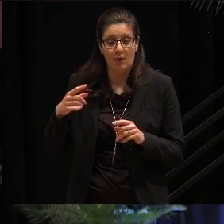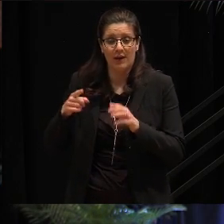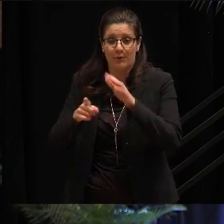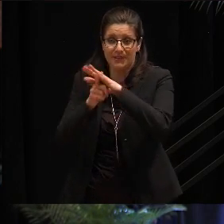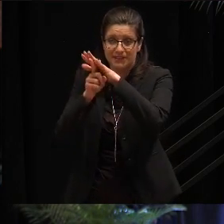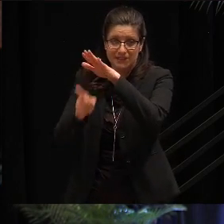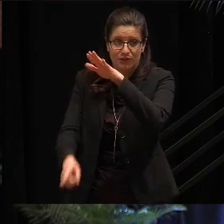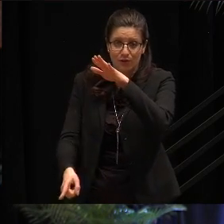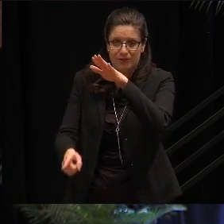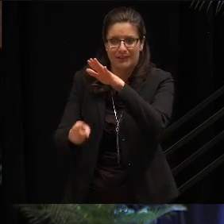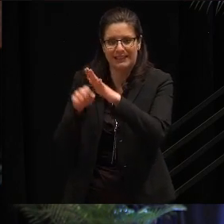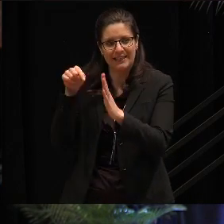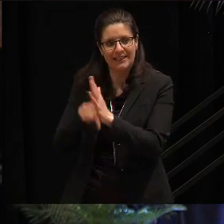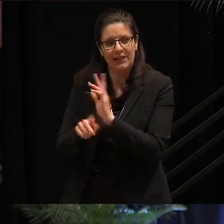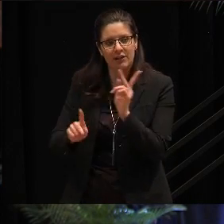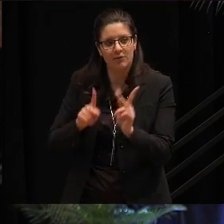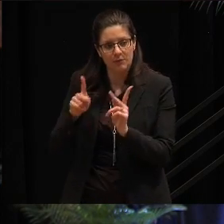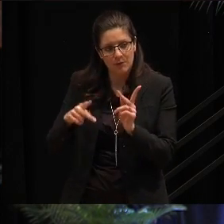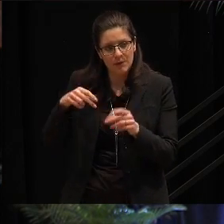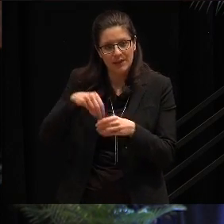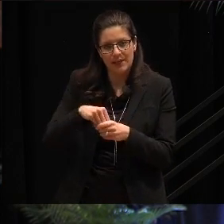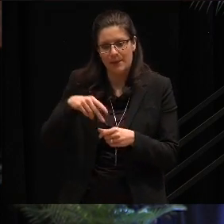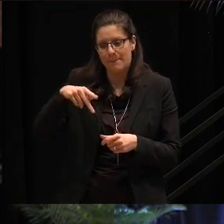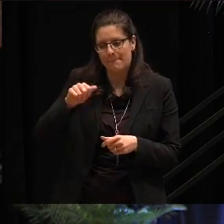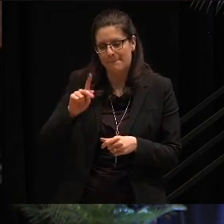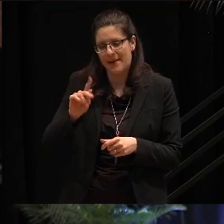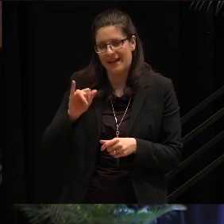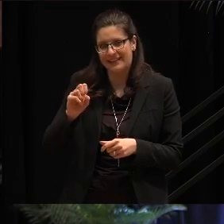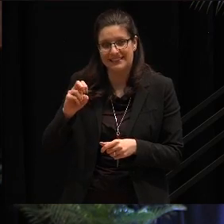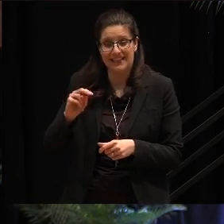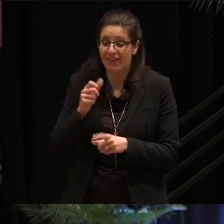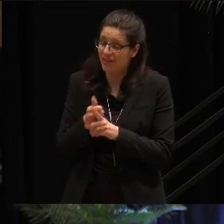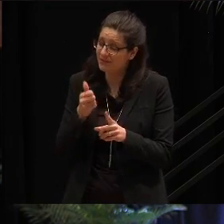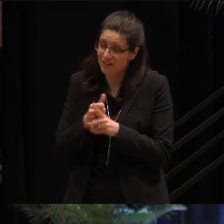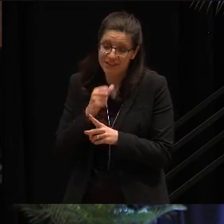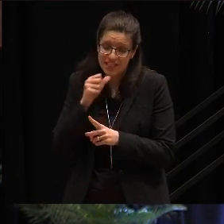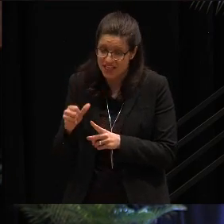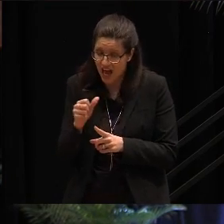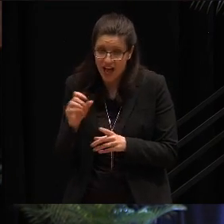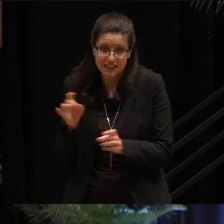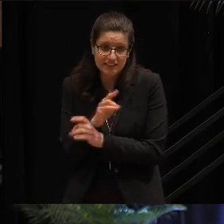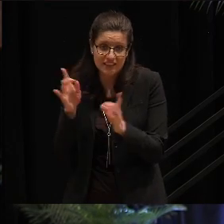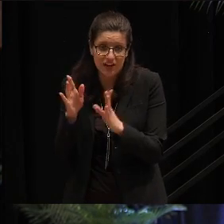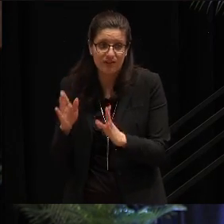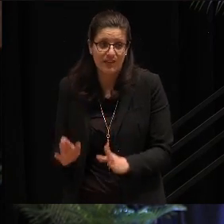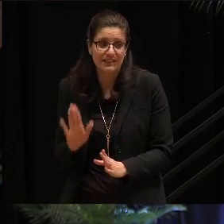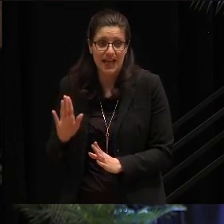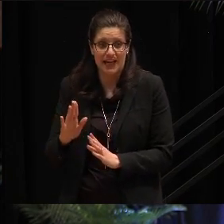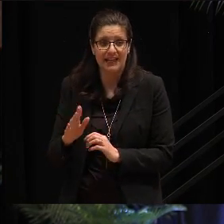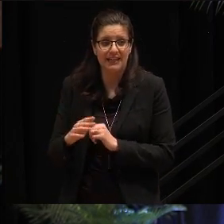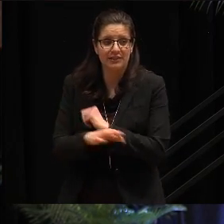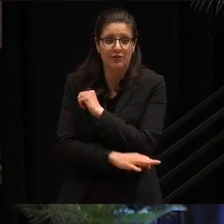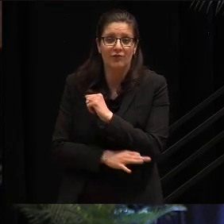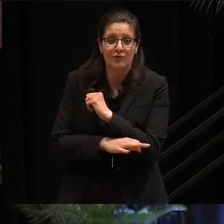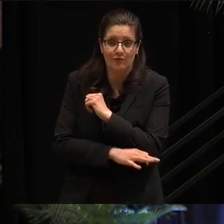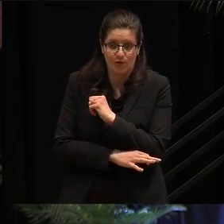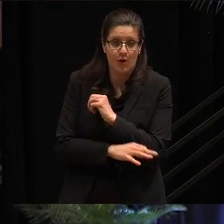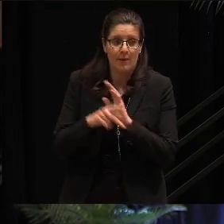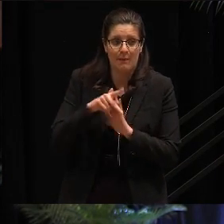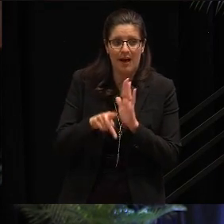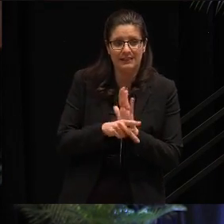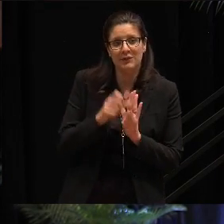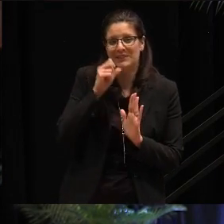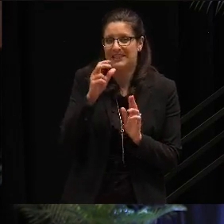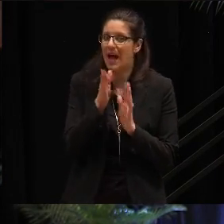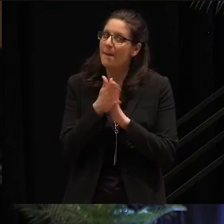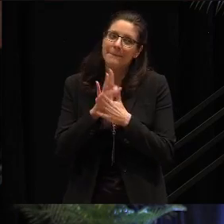killing people in Pakistan, most of whom were not terrorists, okay, and likewise his foreign policy was not as dovish as people want to